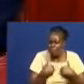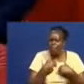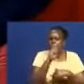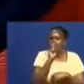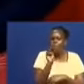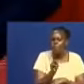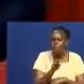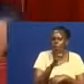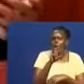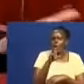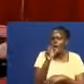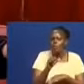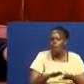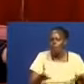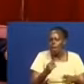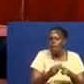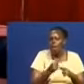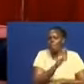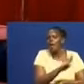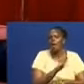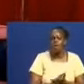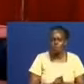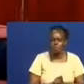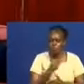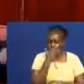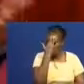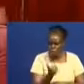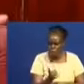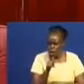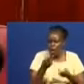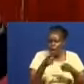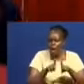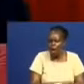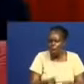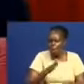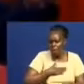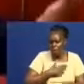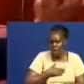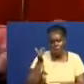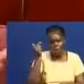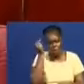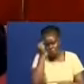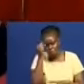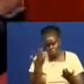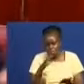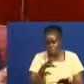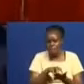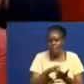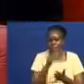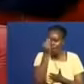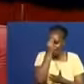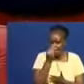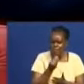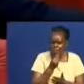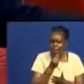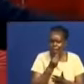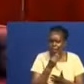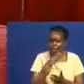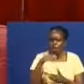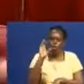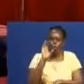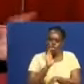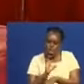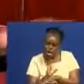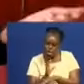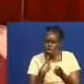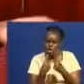have 4 million acres of land to his name? What happened to our mentality that we pretend and run to